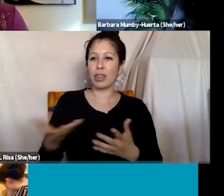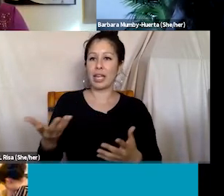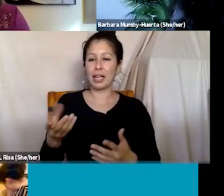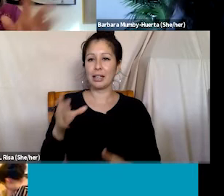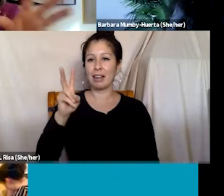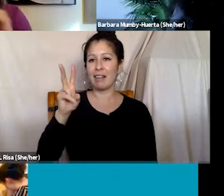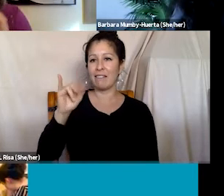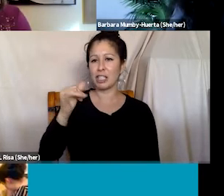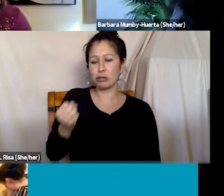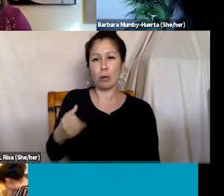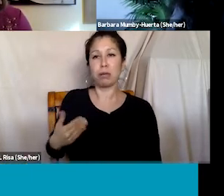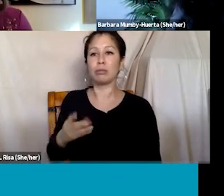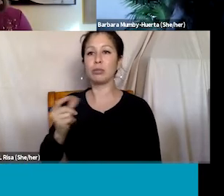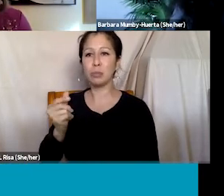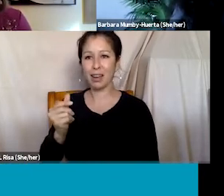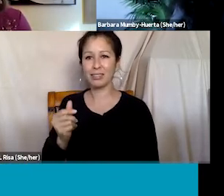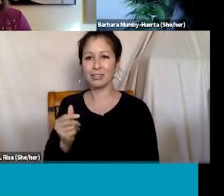viscerally. So next slide.